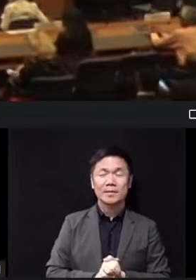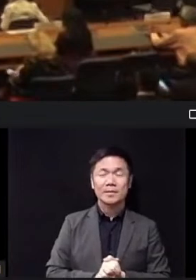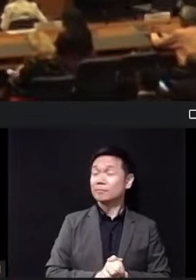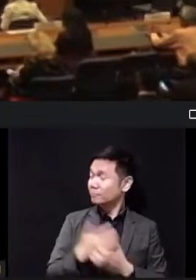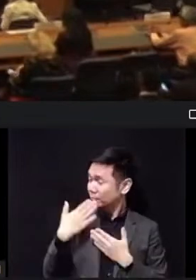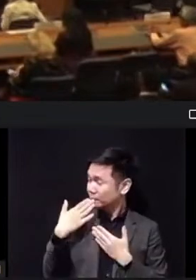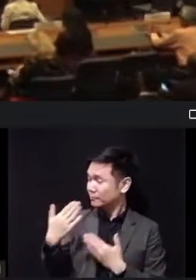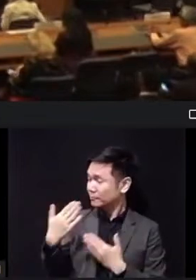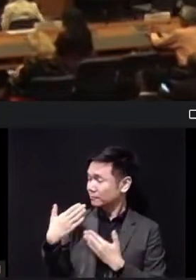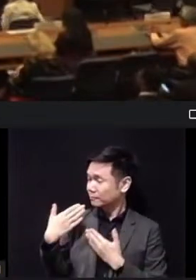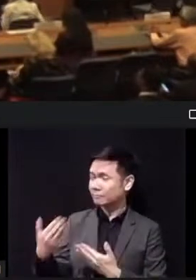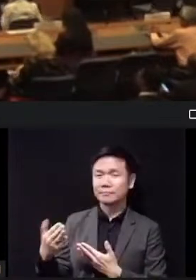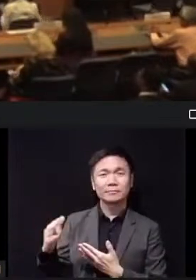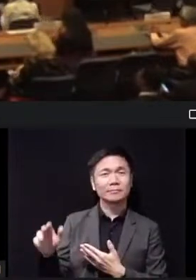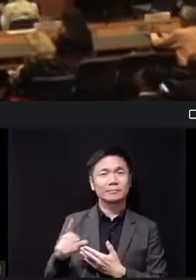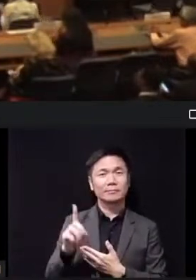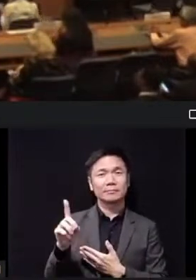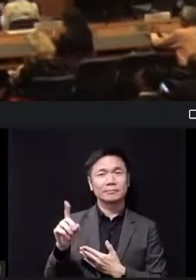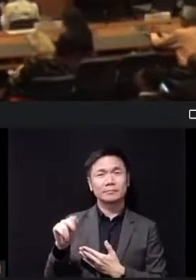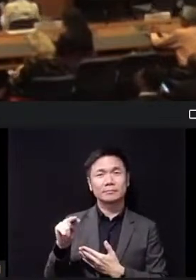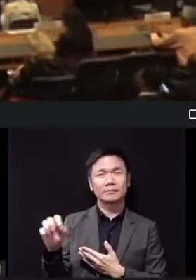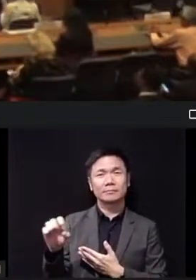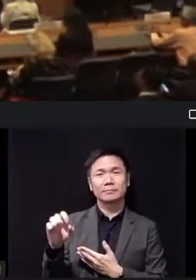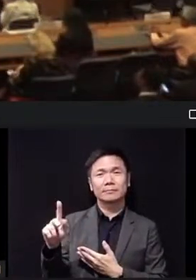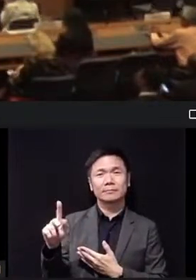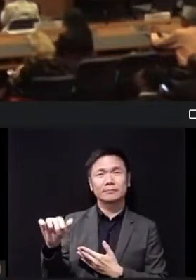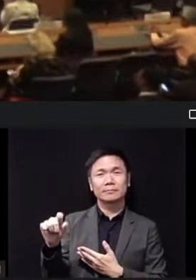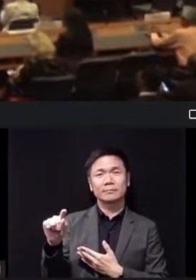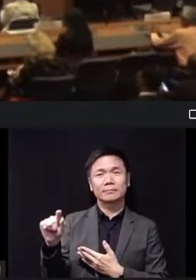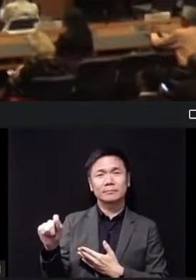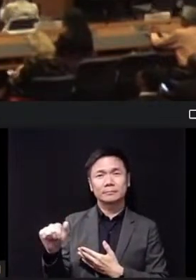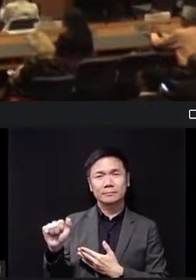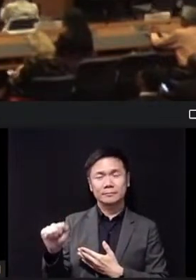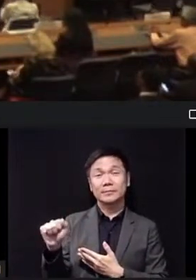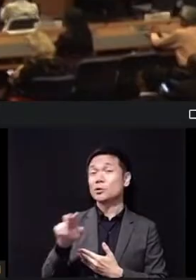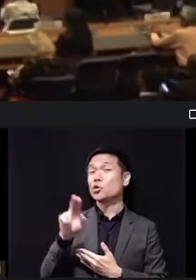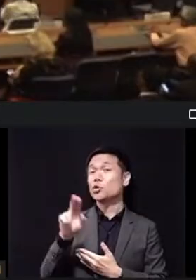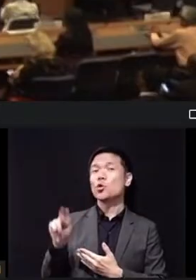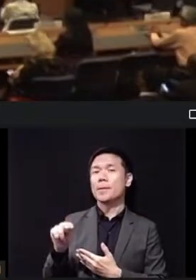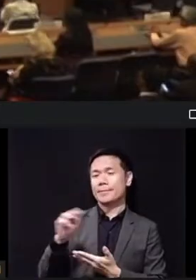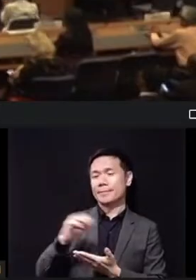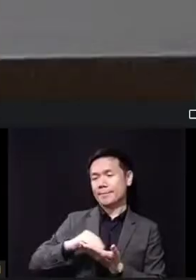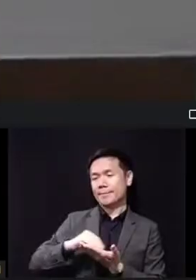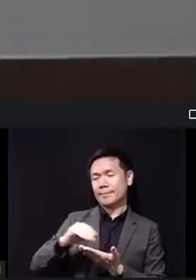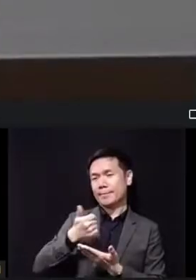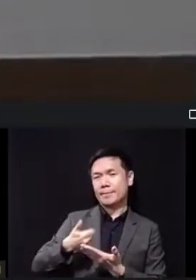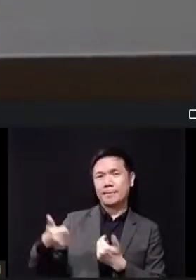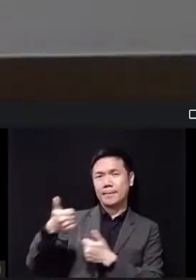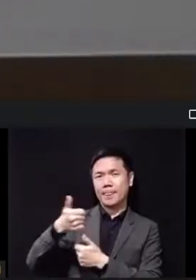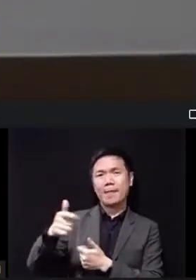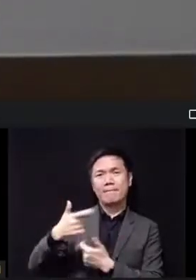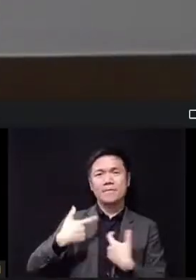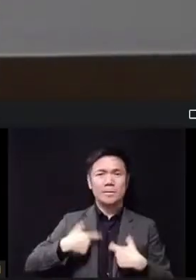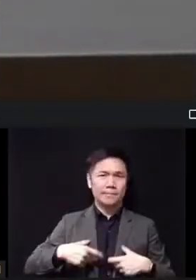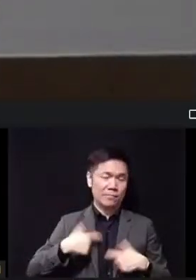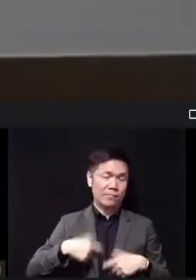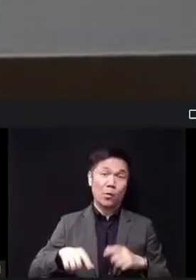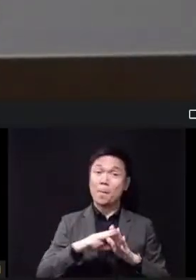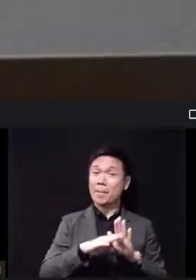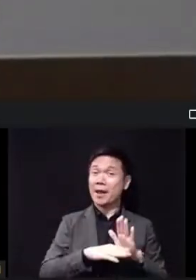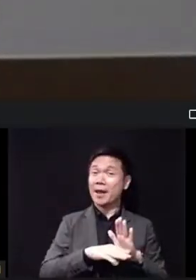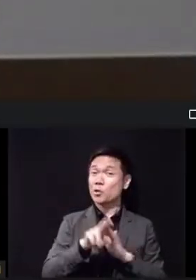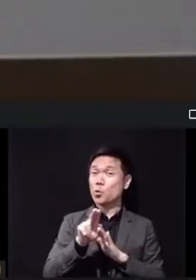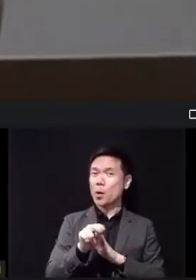Thank you very much, Ms. Diana Kita, UN Assistant Secretary General and Deputy Executive Director for Program of